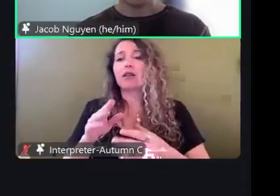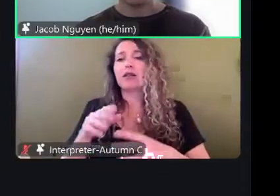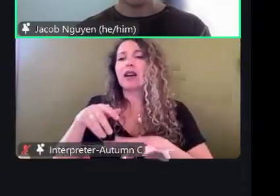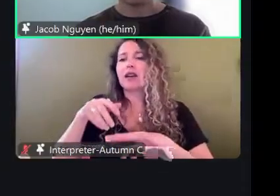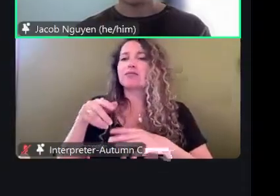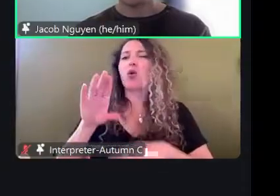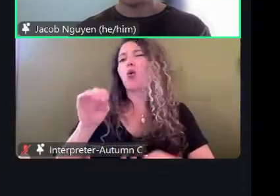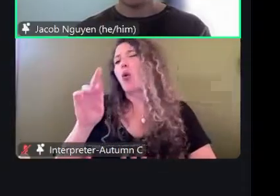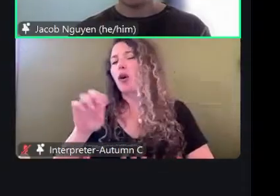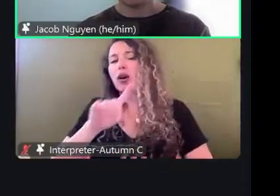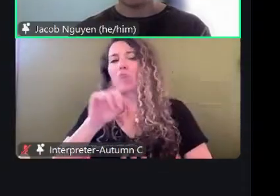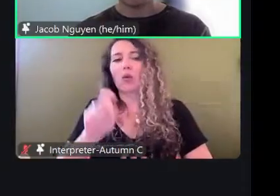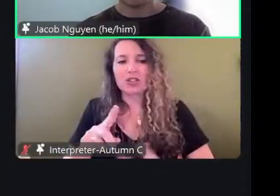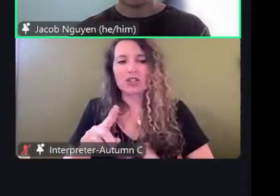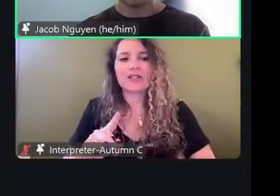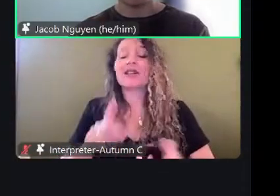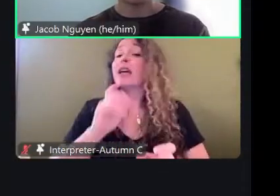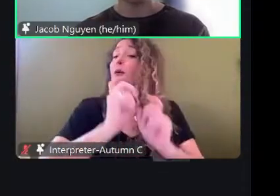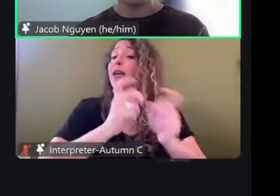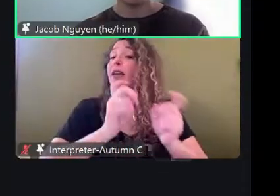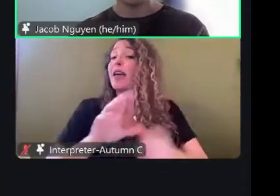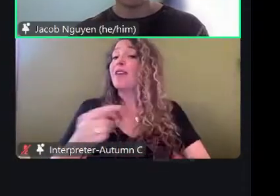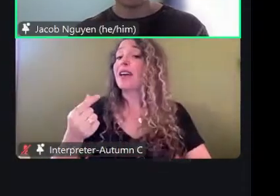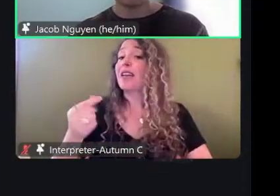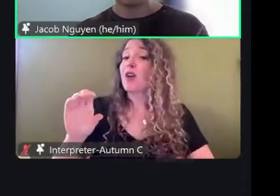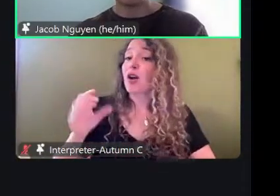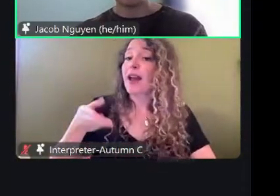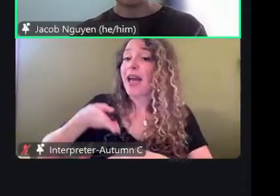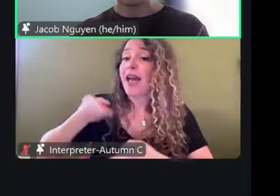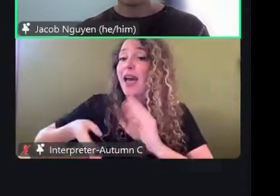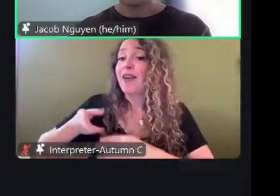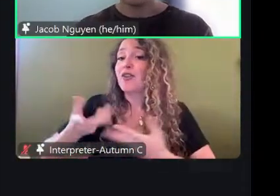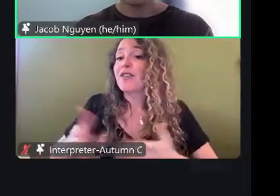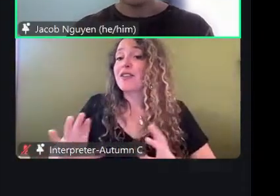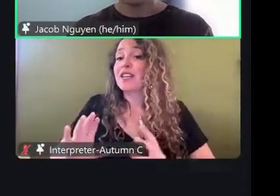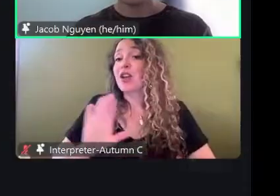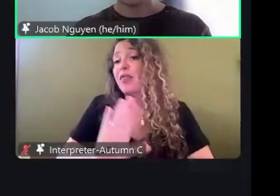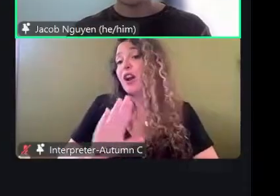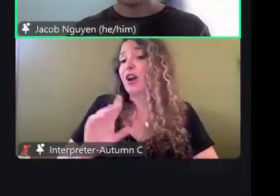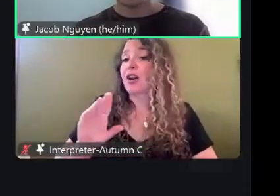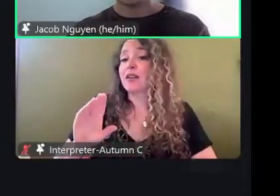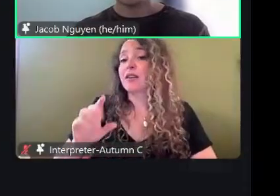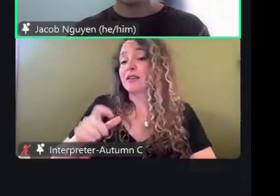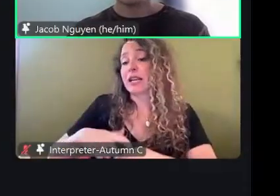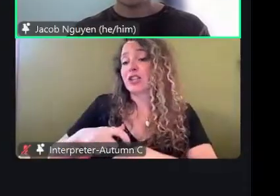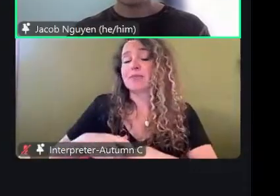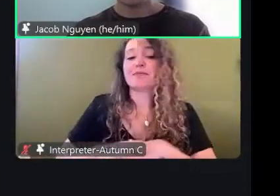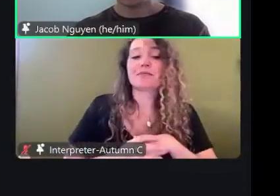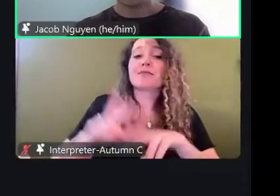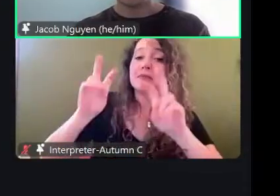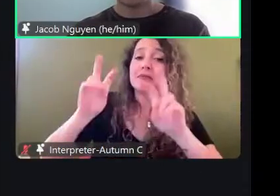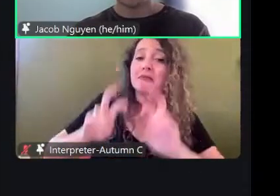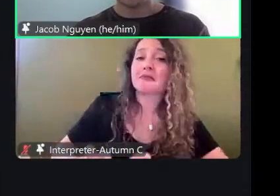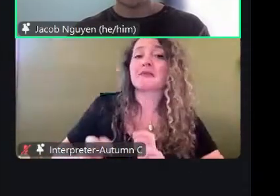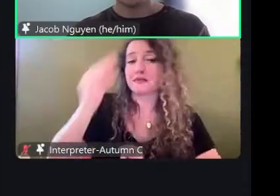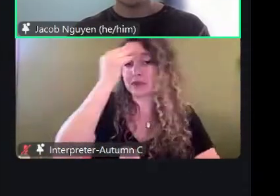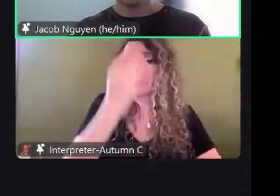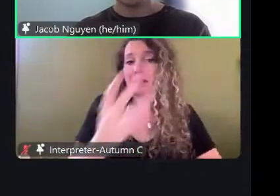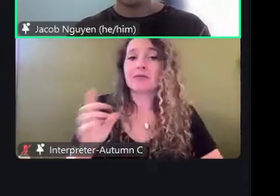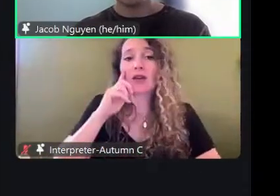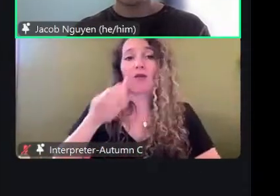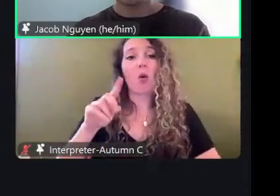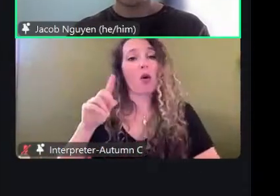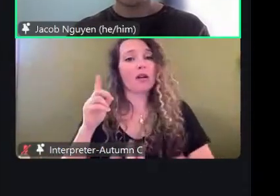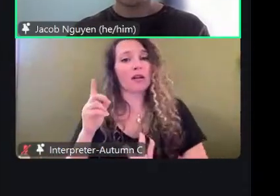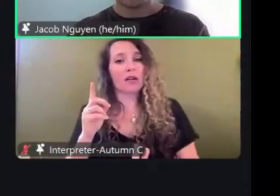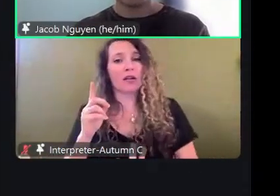recruited via email and compensated with a gift card upon completing their session. And so when it came to analyzing the data for the quantitative data,